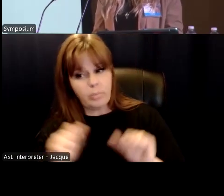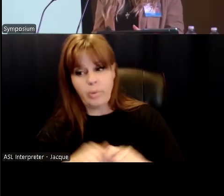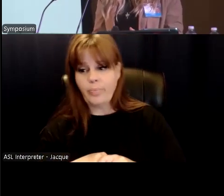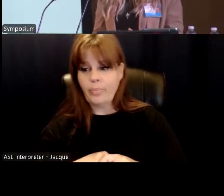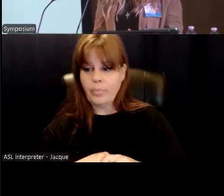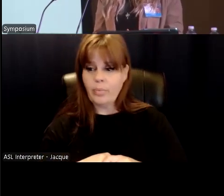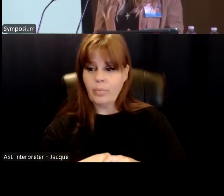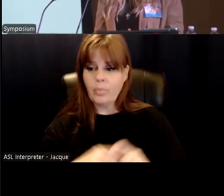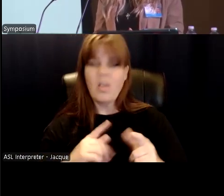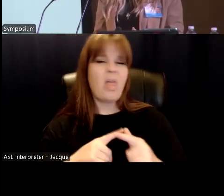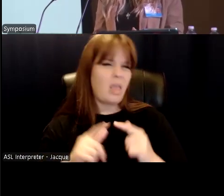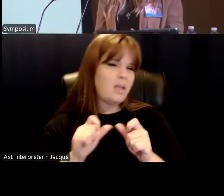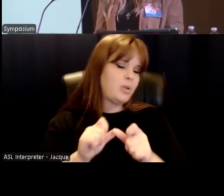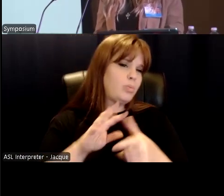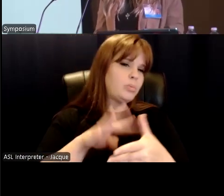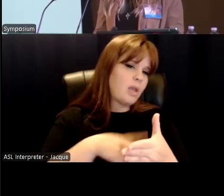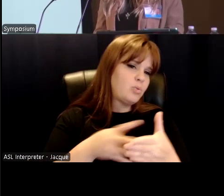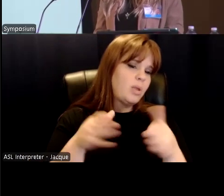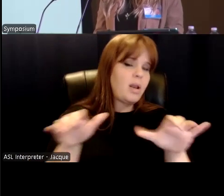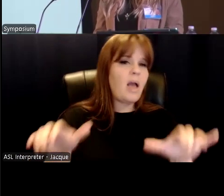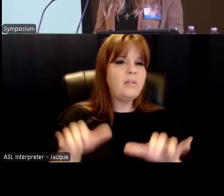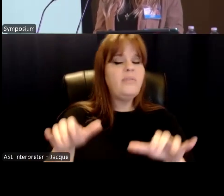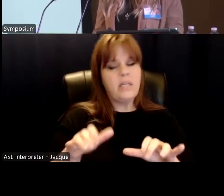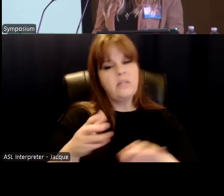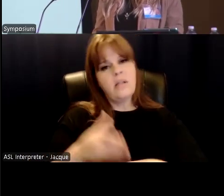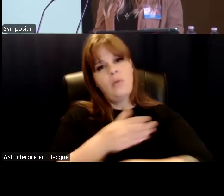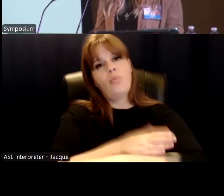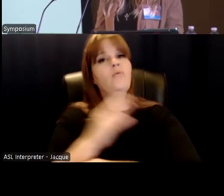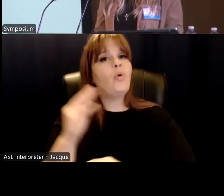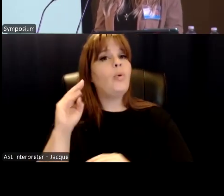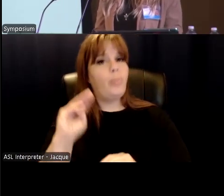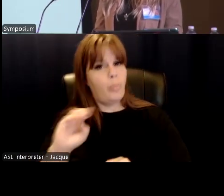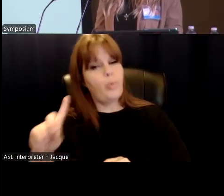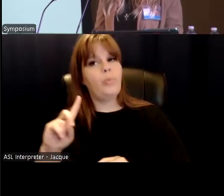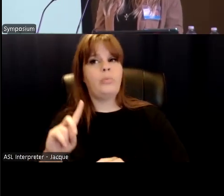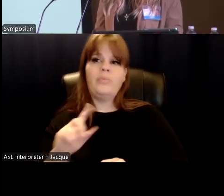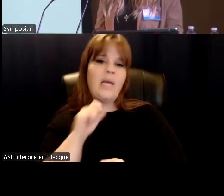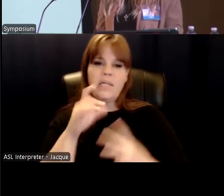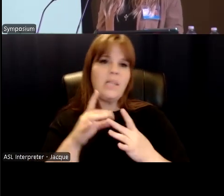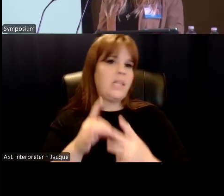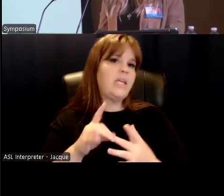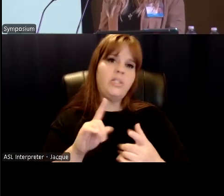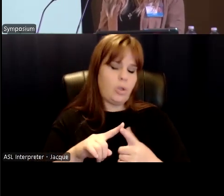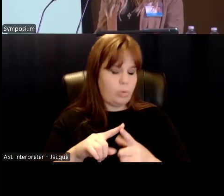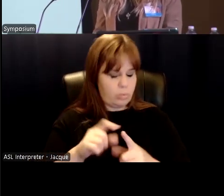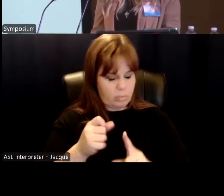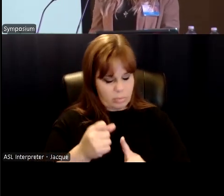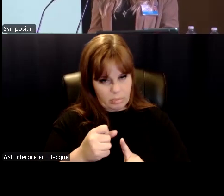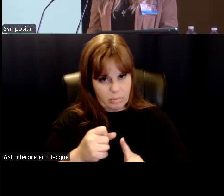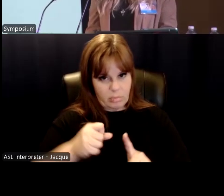continue scheduling the activities that improved your mood and also didn't lead to an exacerbation of your